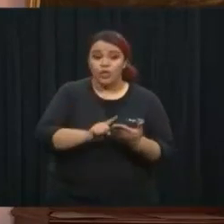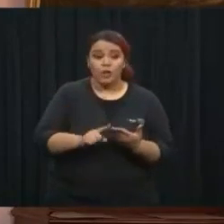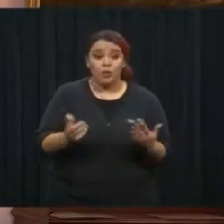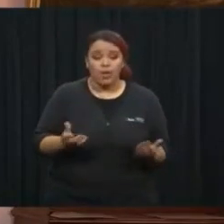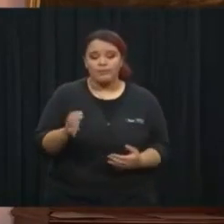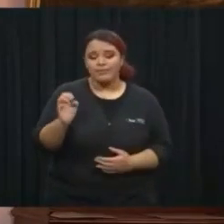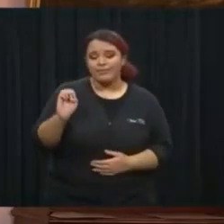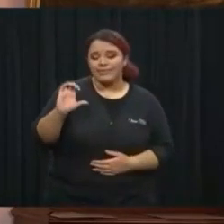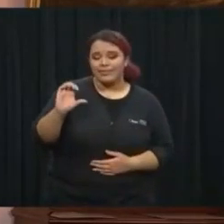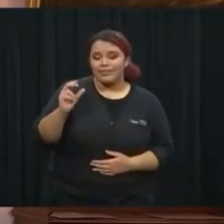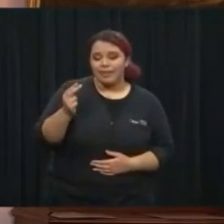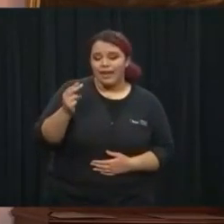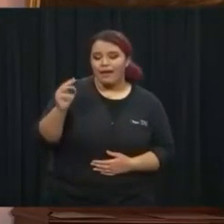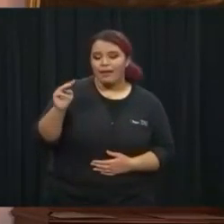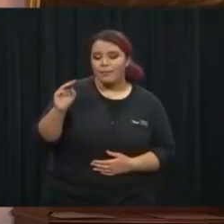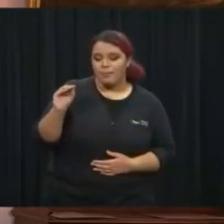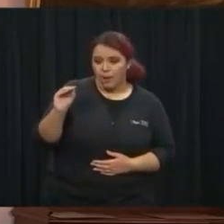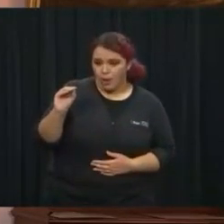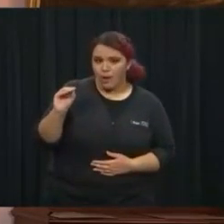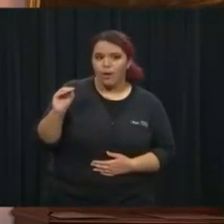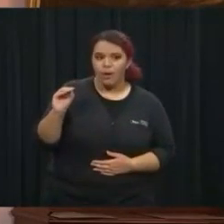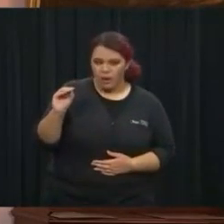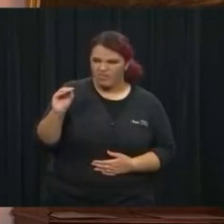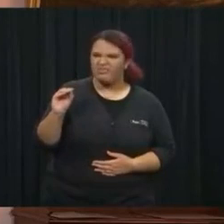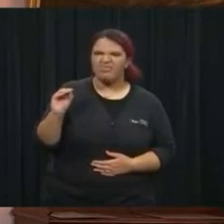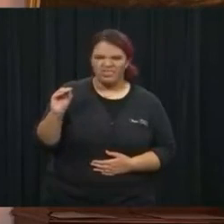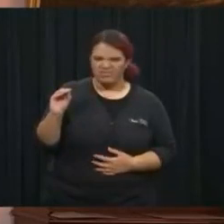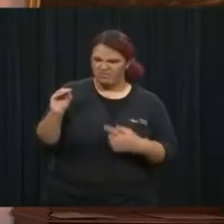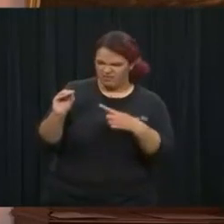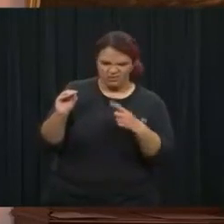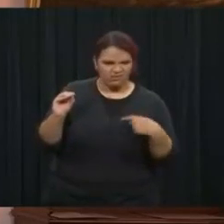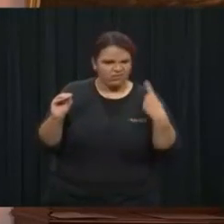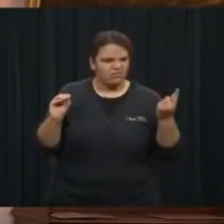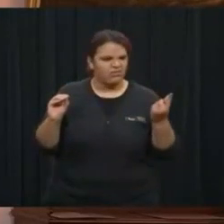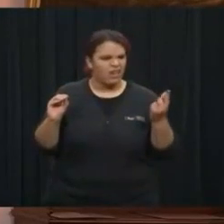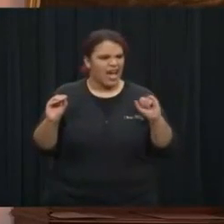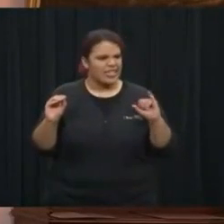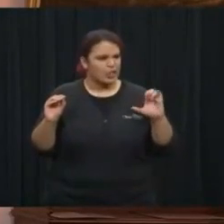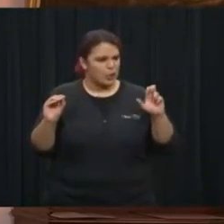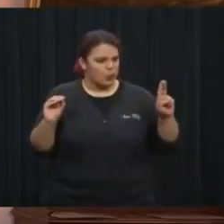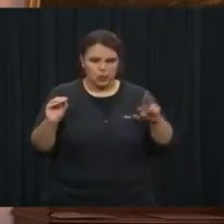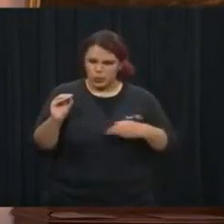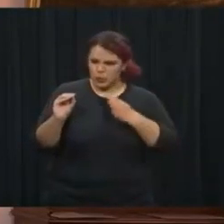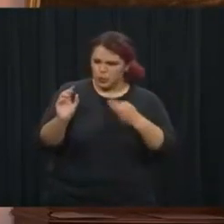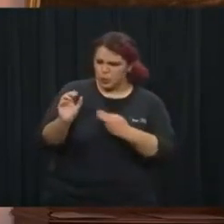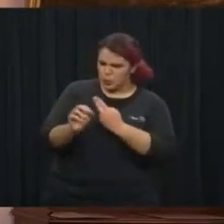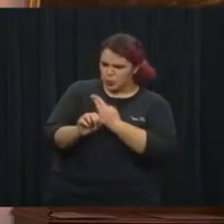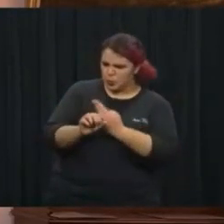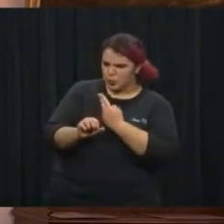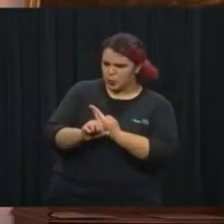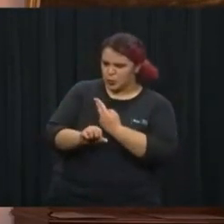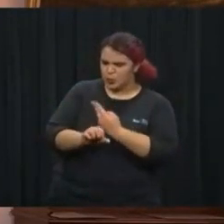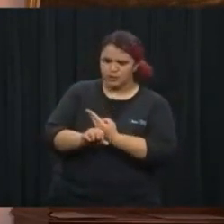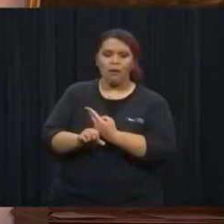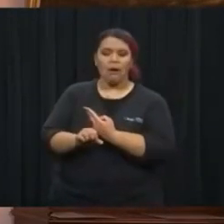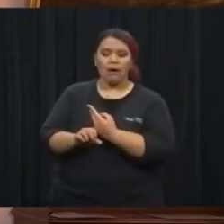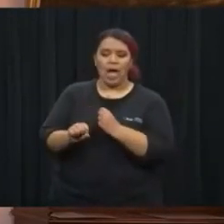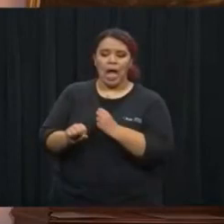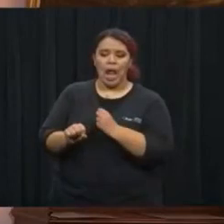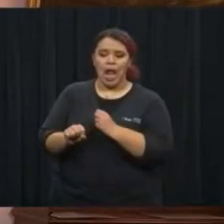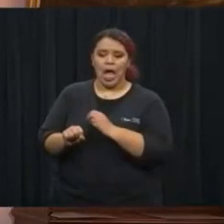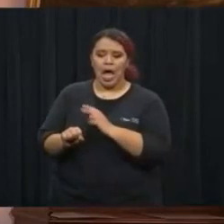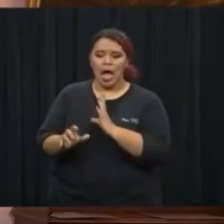rate rises? Can you elaborate on that? Yes, and as I've mentioned, we're pulling together numbers to get a sense of what's out there